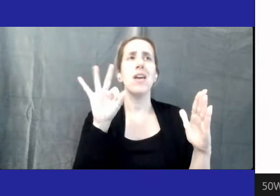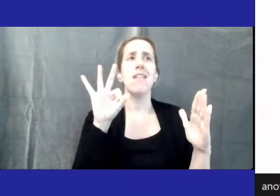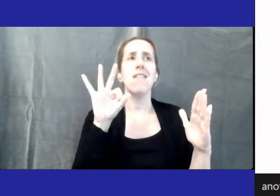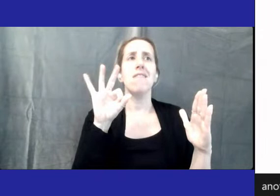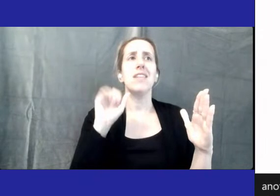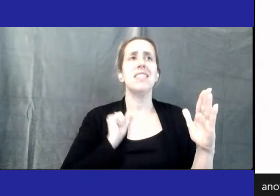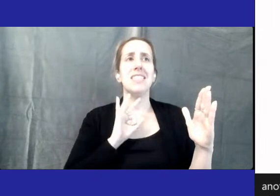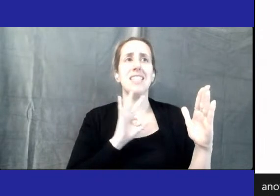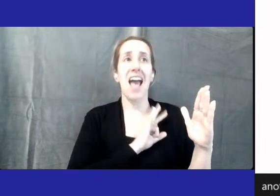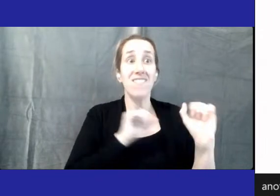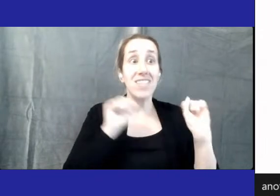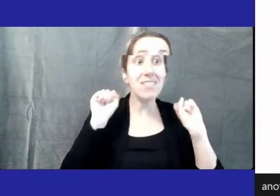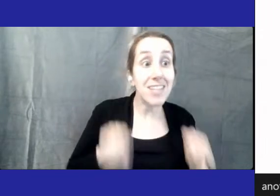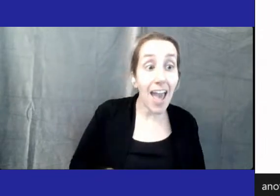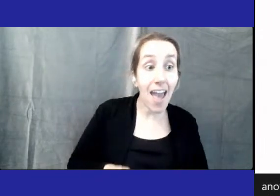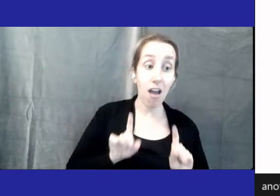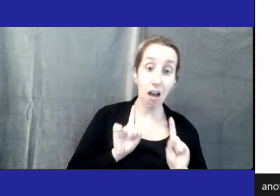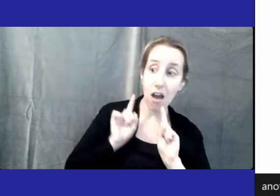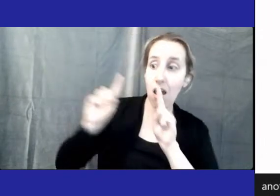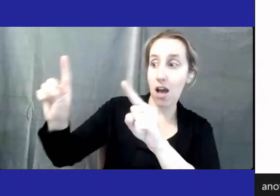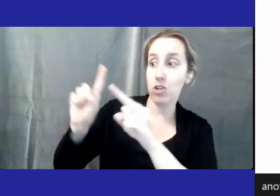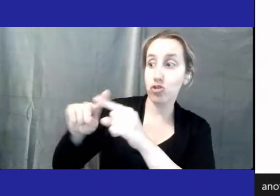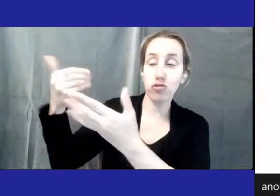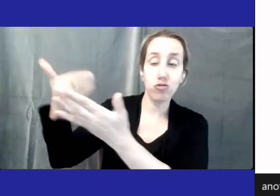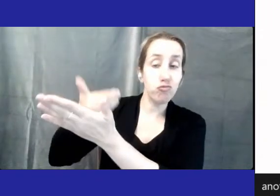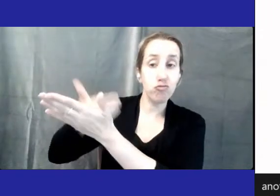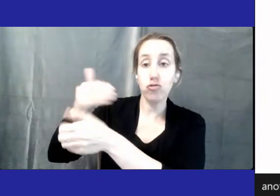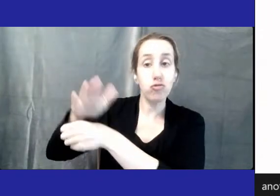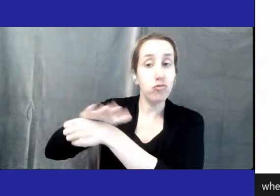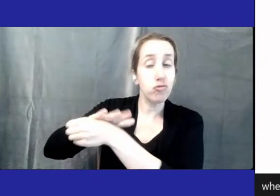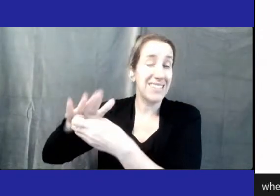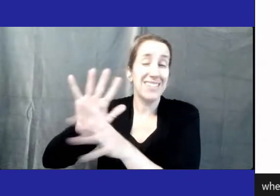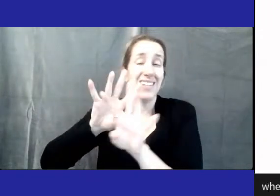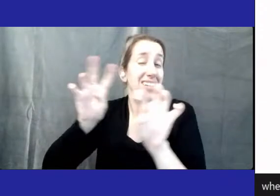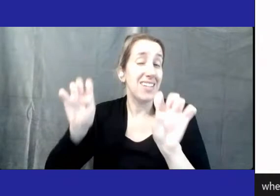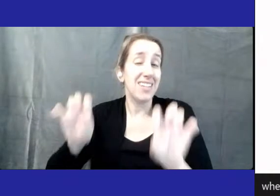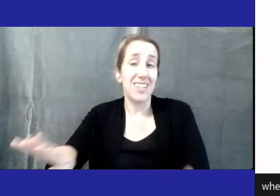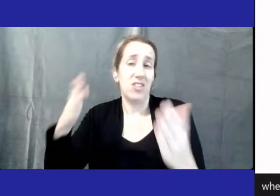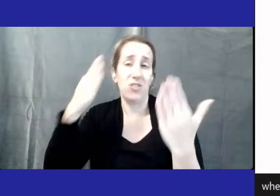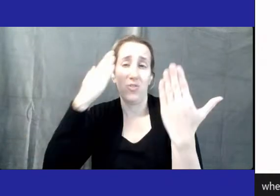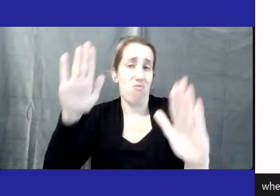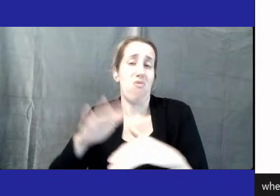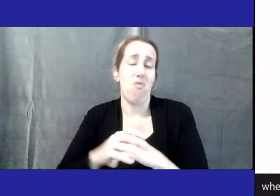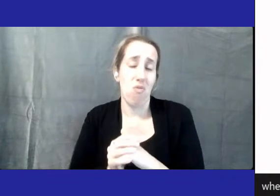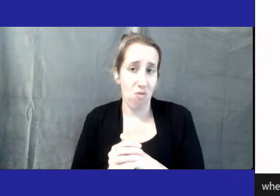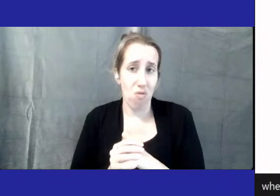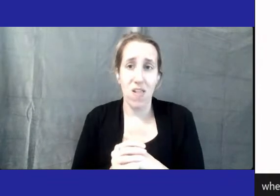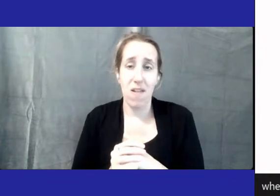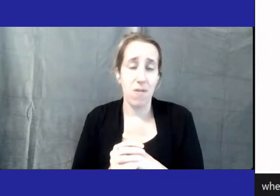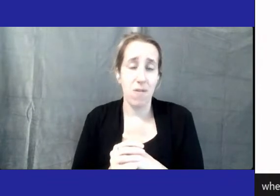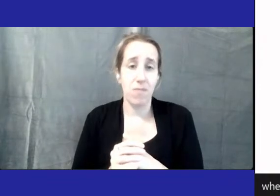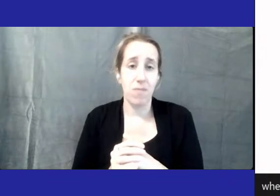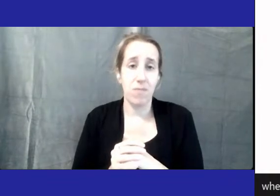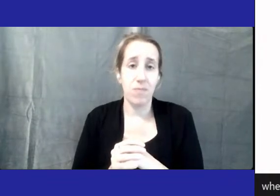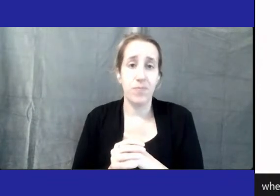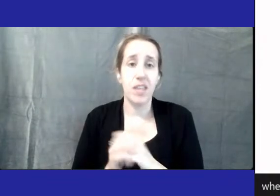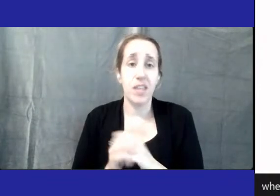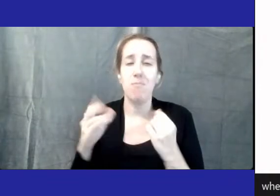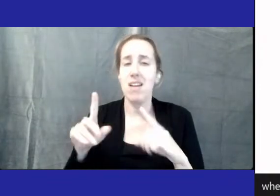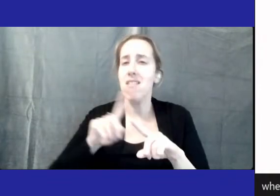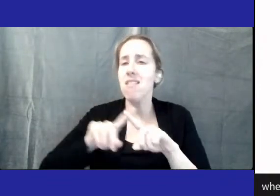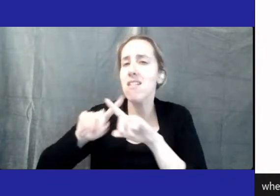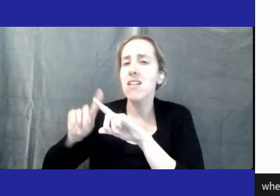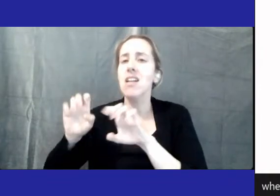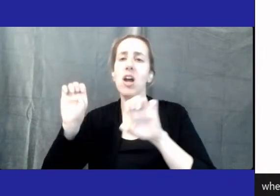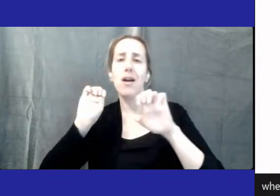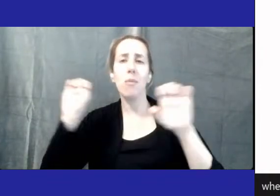be able to get to where they're supposed to be, right? There are all of these, emergency type provisions, and what